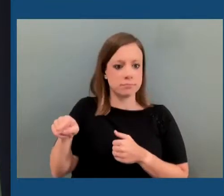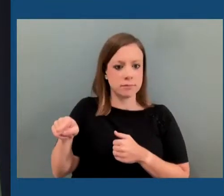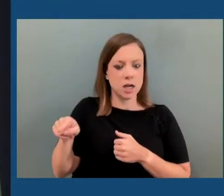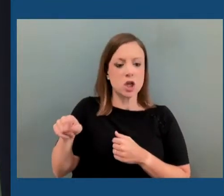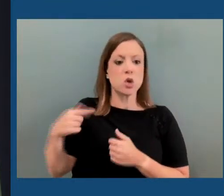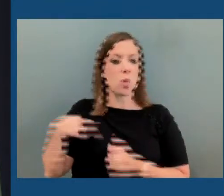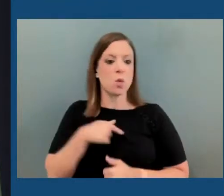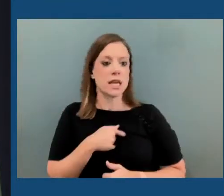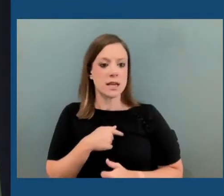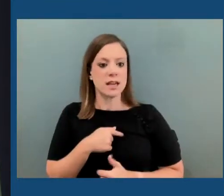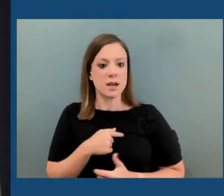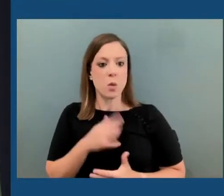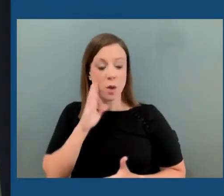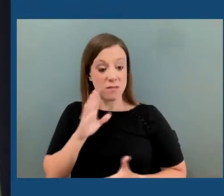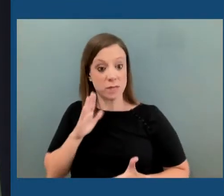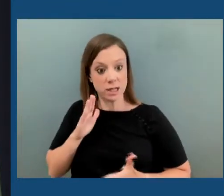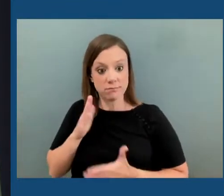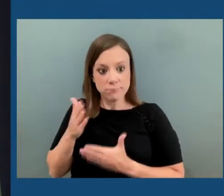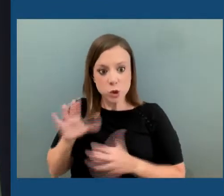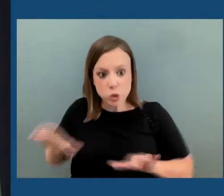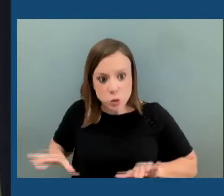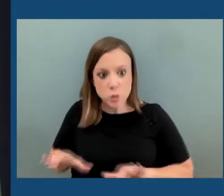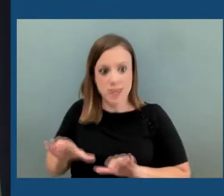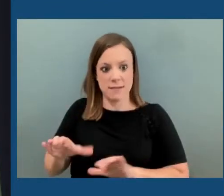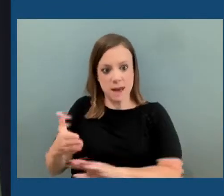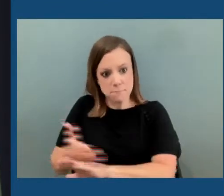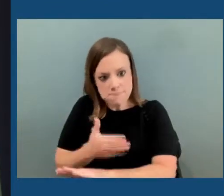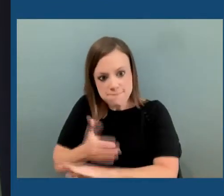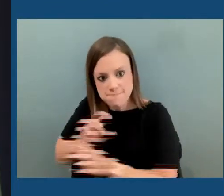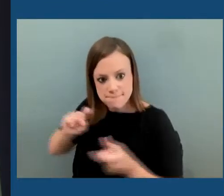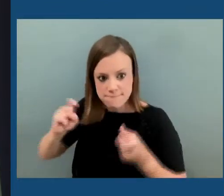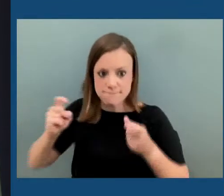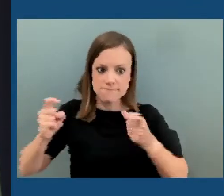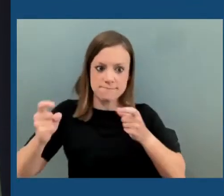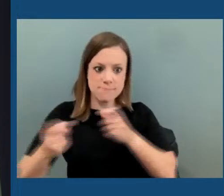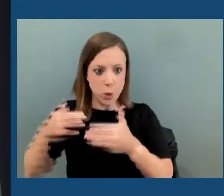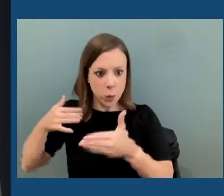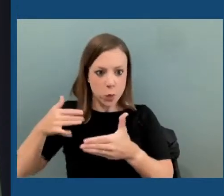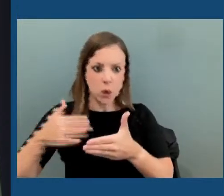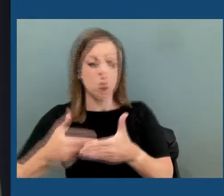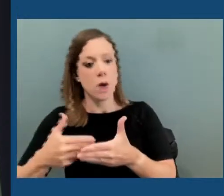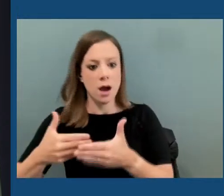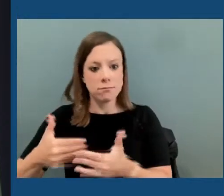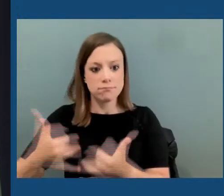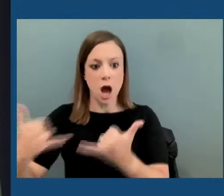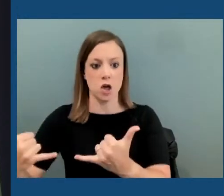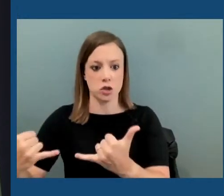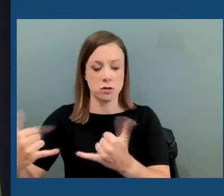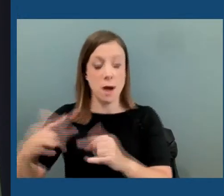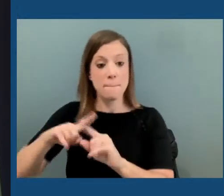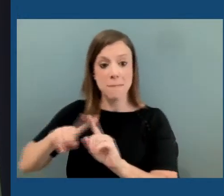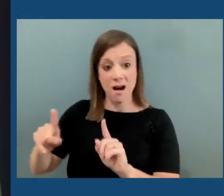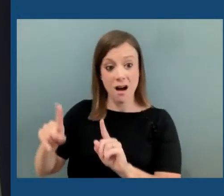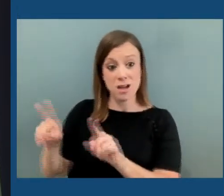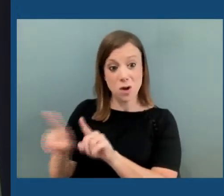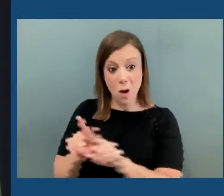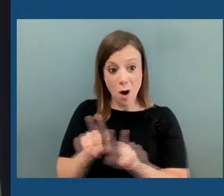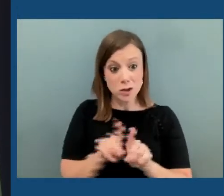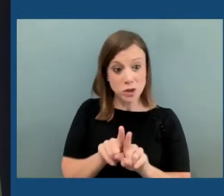that modernization that the governor spoke about. But it's also a nod to the values of Frederick